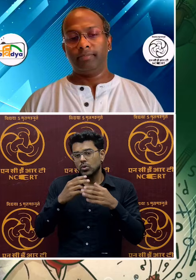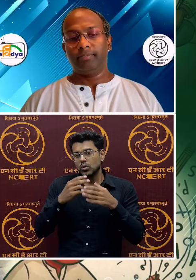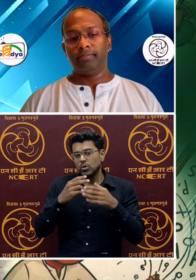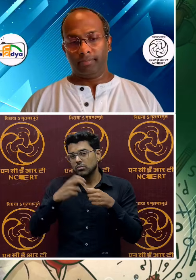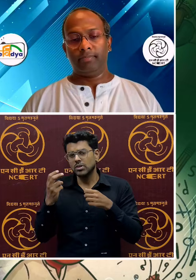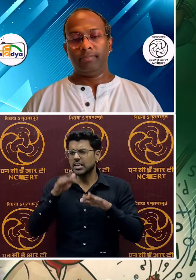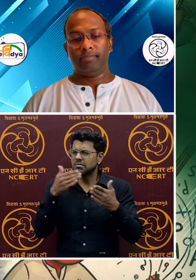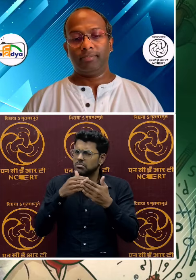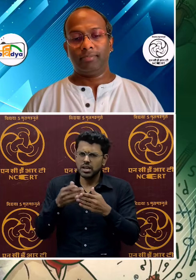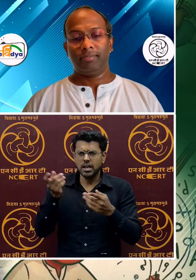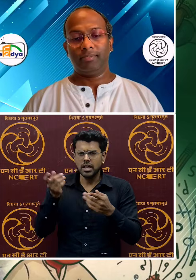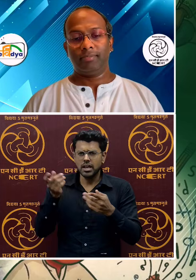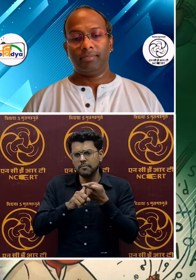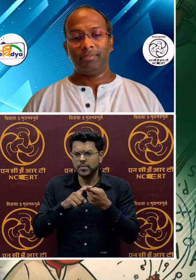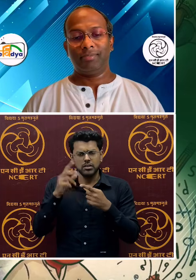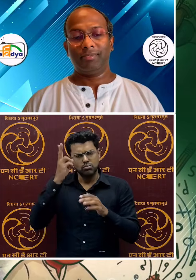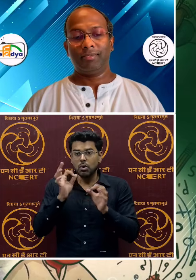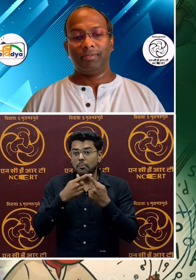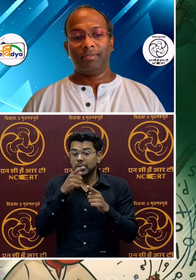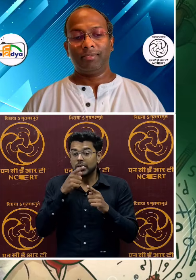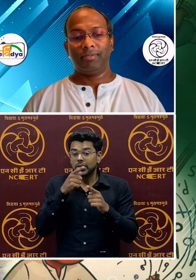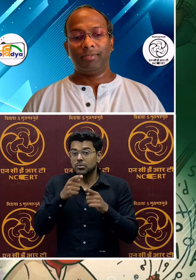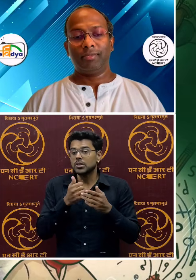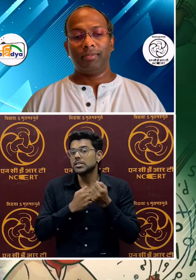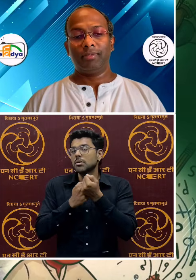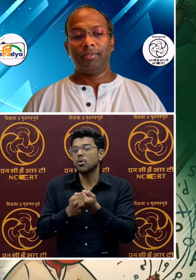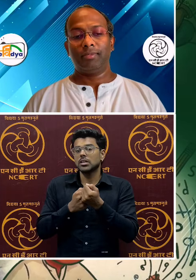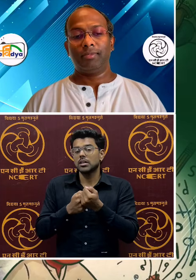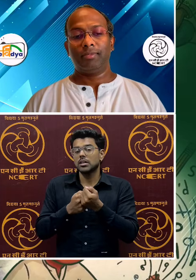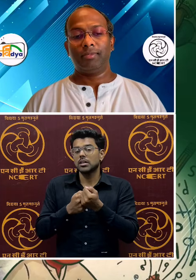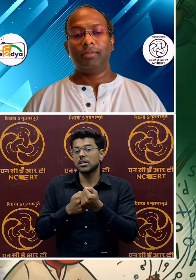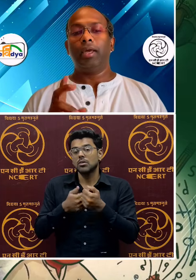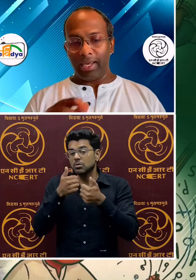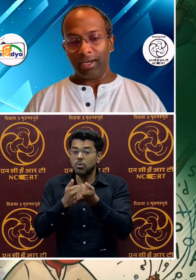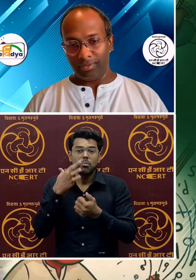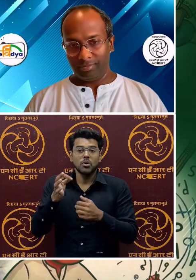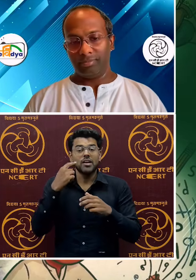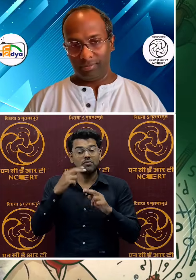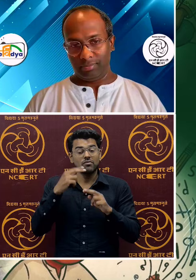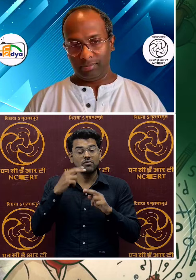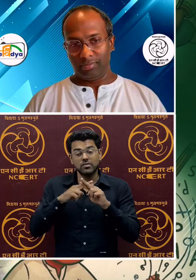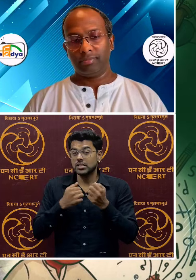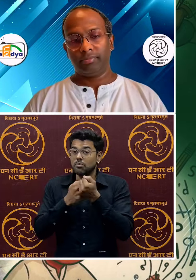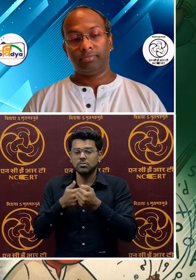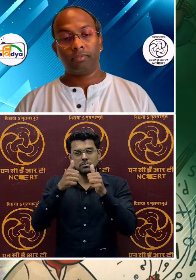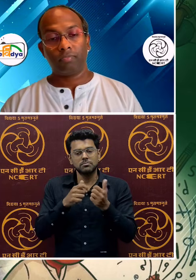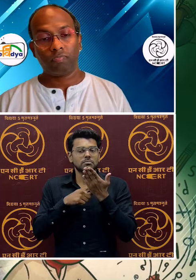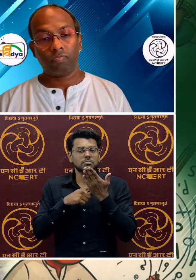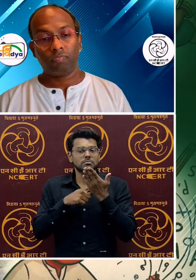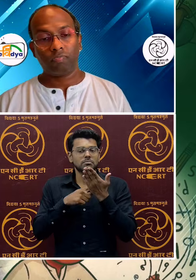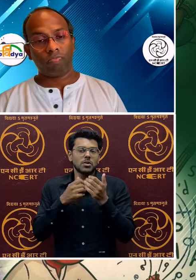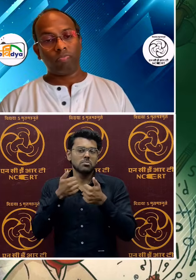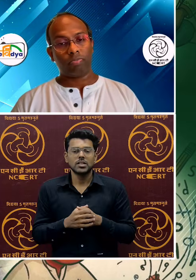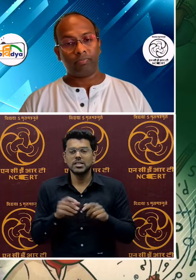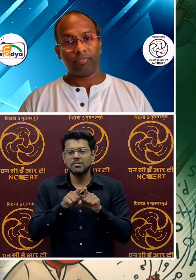are challenges, no doubt, but then we need to provide them the adequate support, and outcome will be fantastic. And then we have case studies for developmental